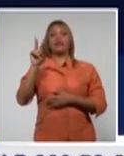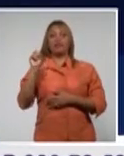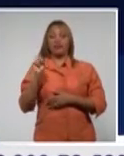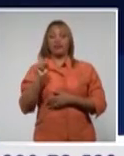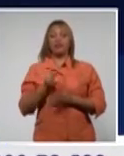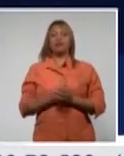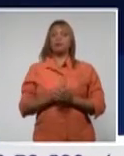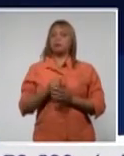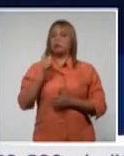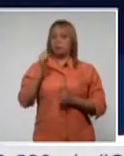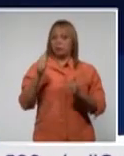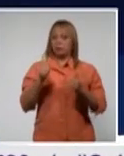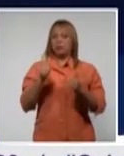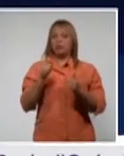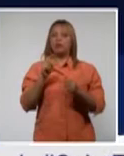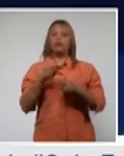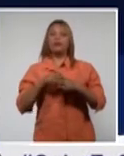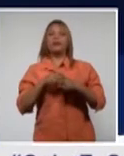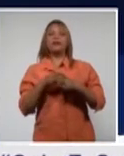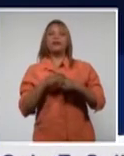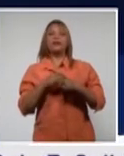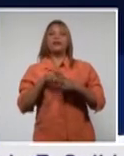2,620 people, or